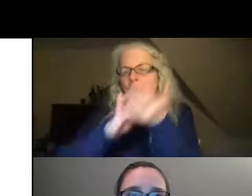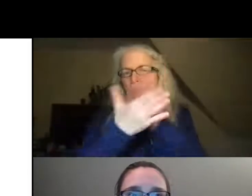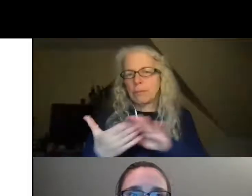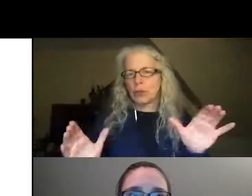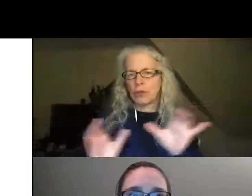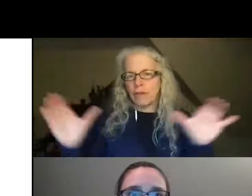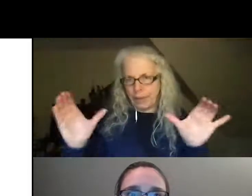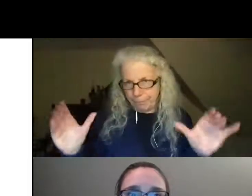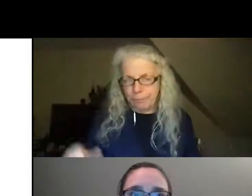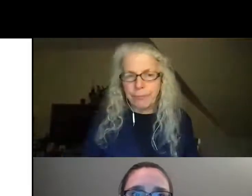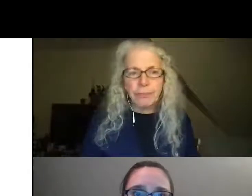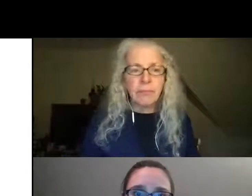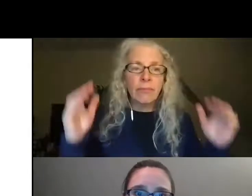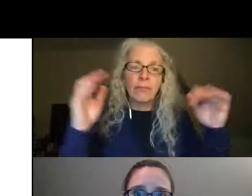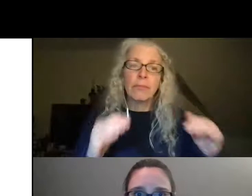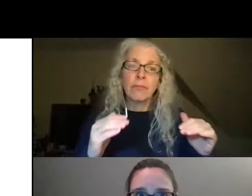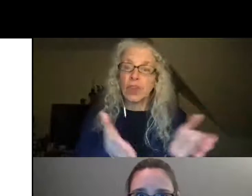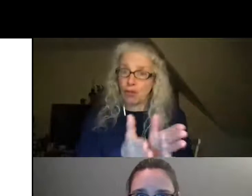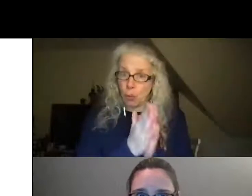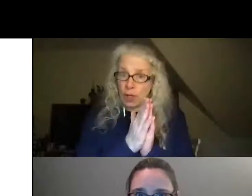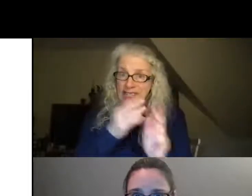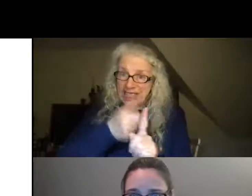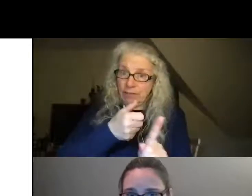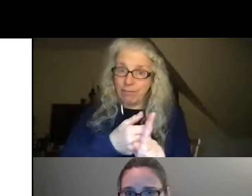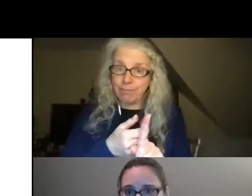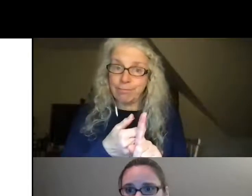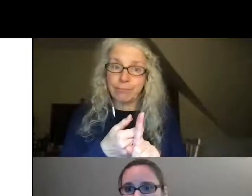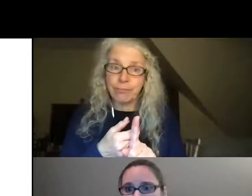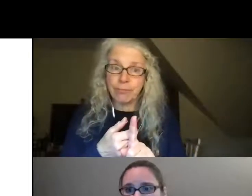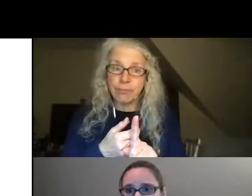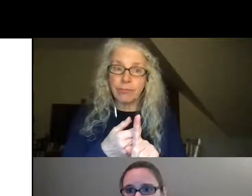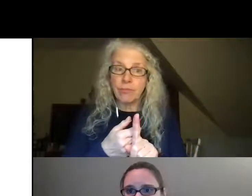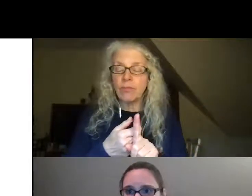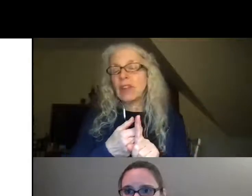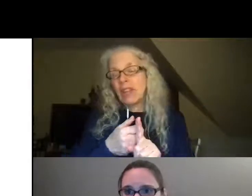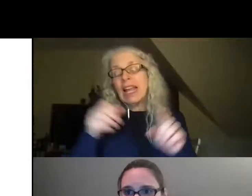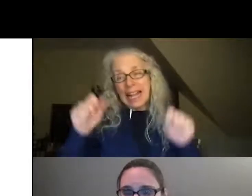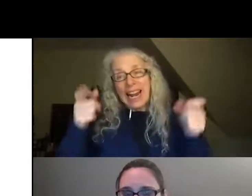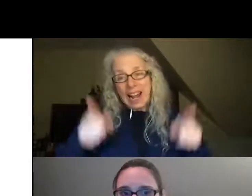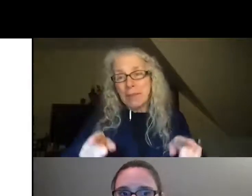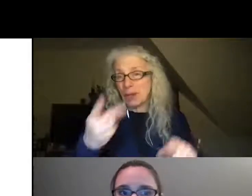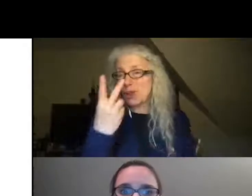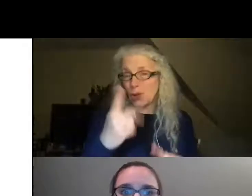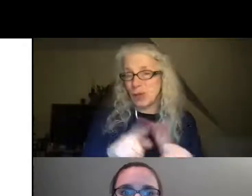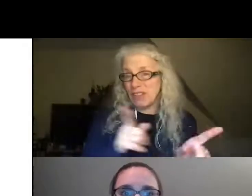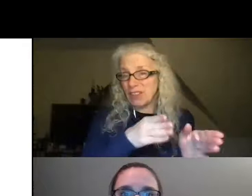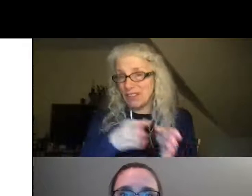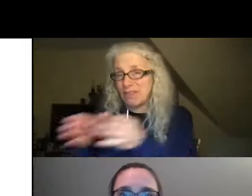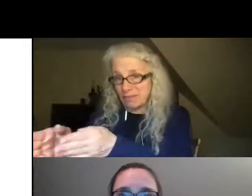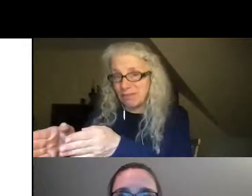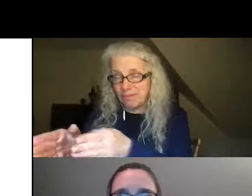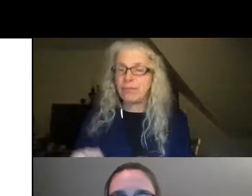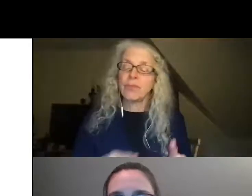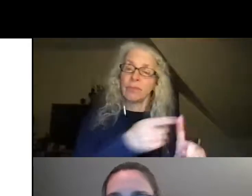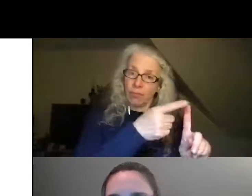The request process, there's two different ways for the request process to happen. One is